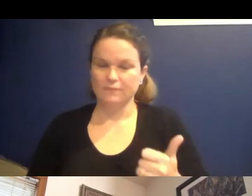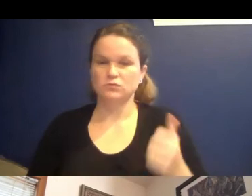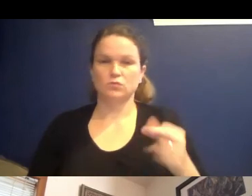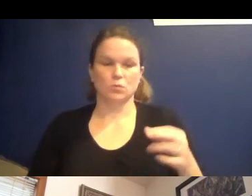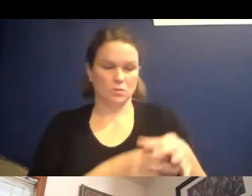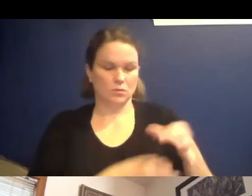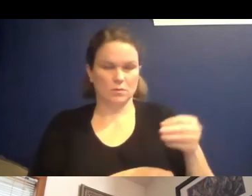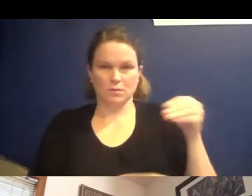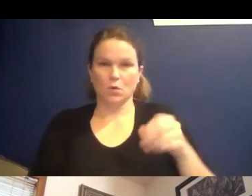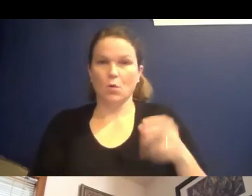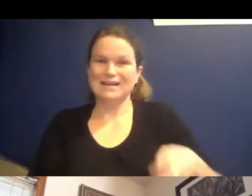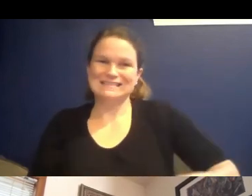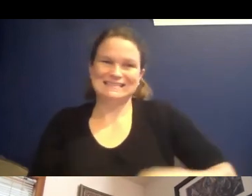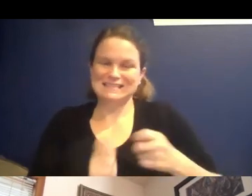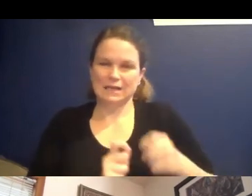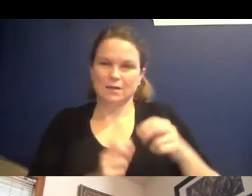up rhizomes.